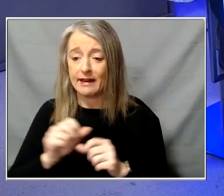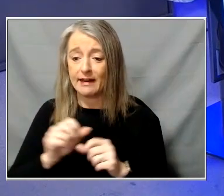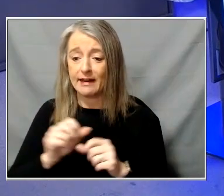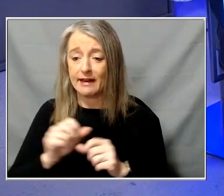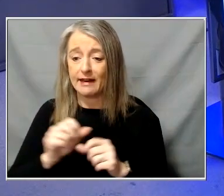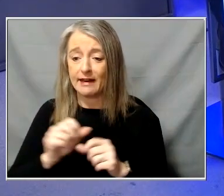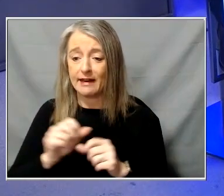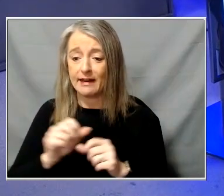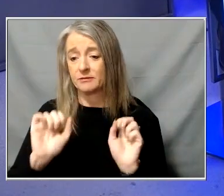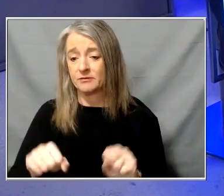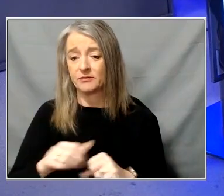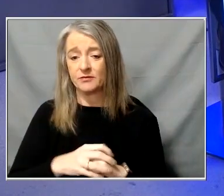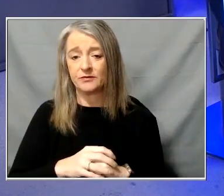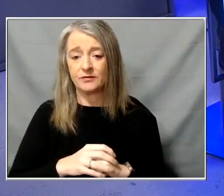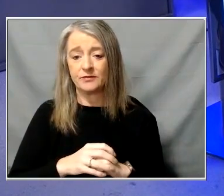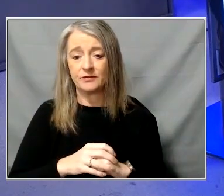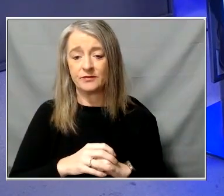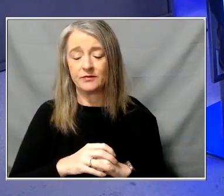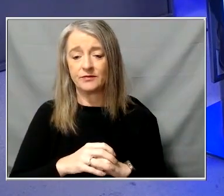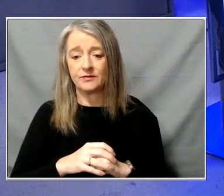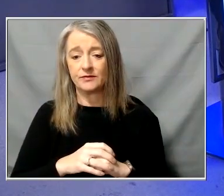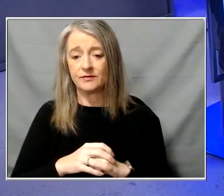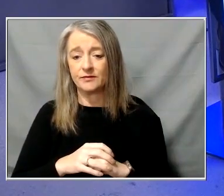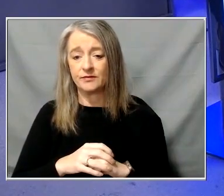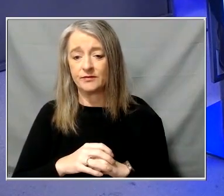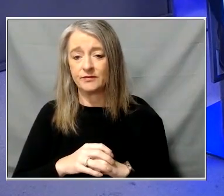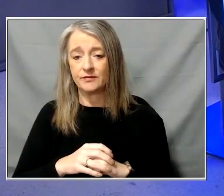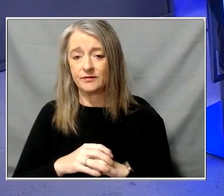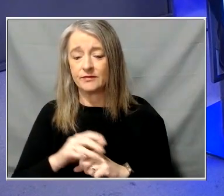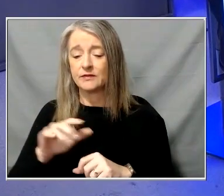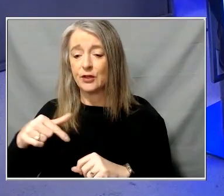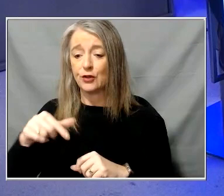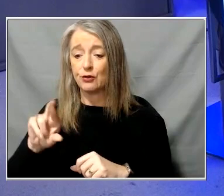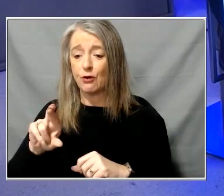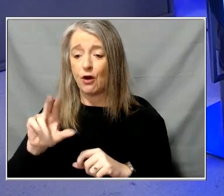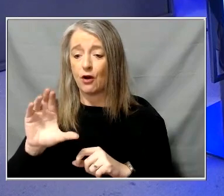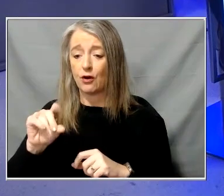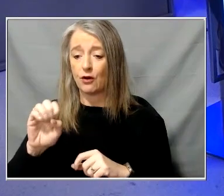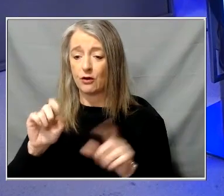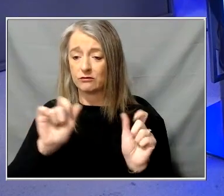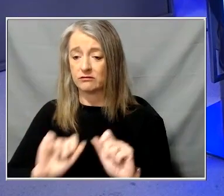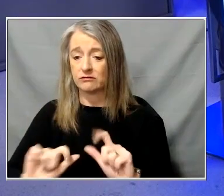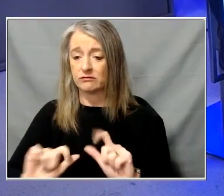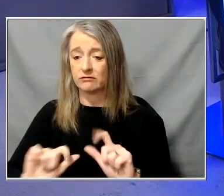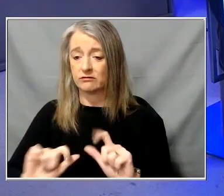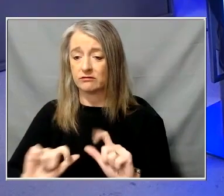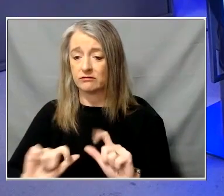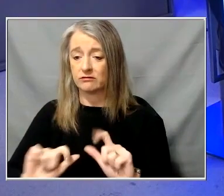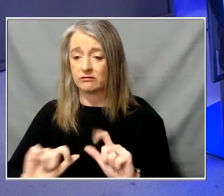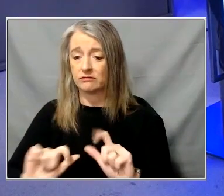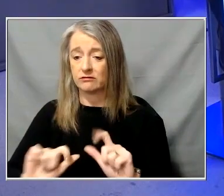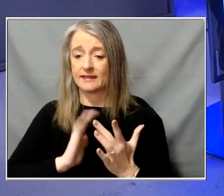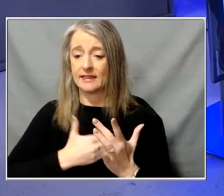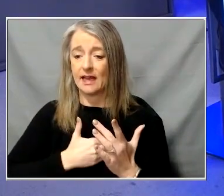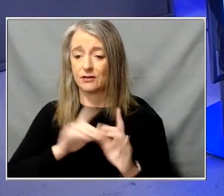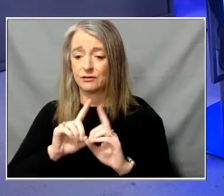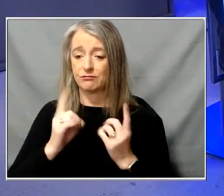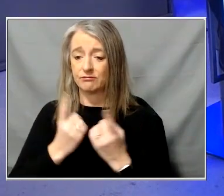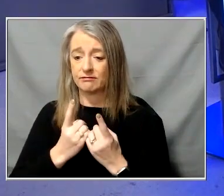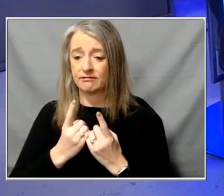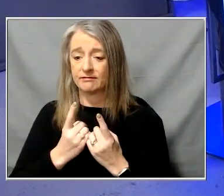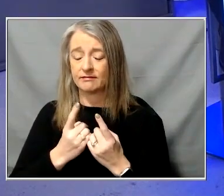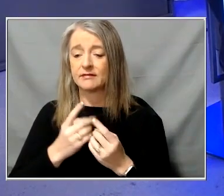our gastroenterology teams here at the health system. We're putting up a QR code here on your screen that just kind of gives you more information about what we're talking